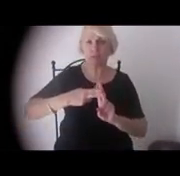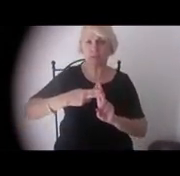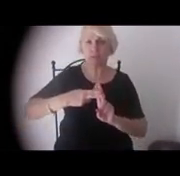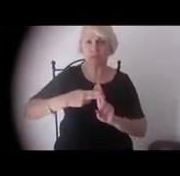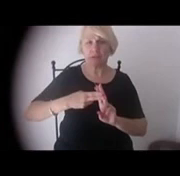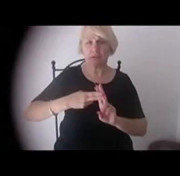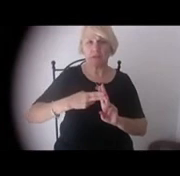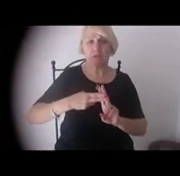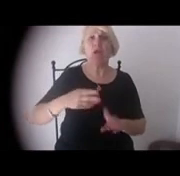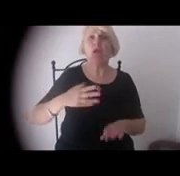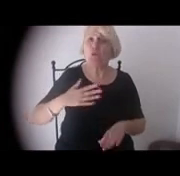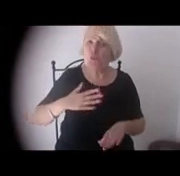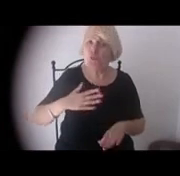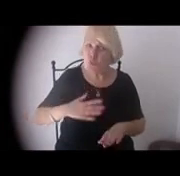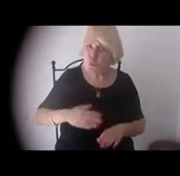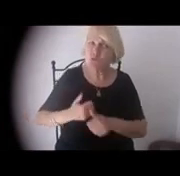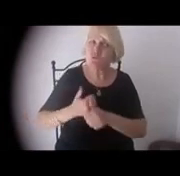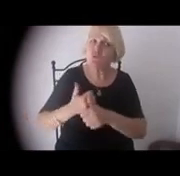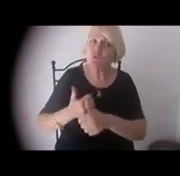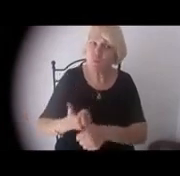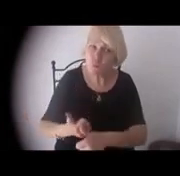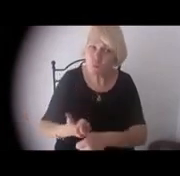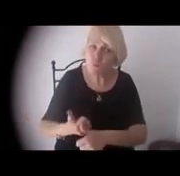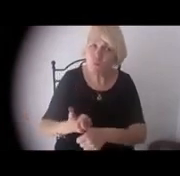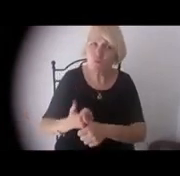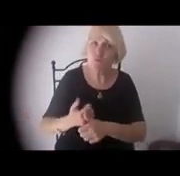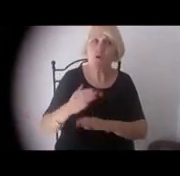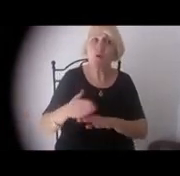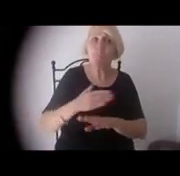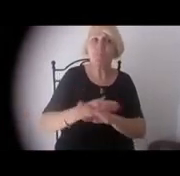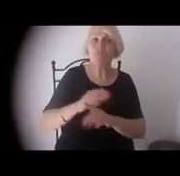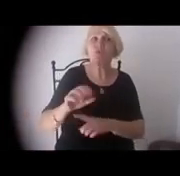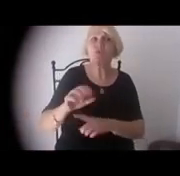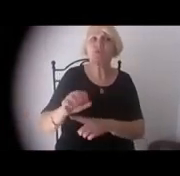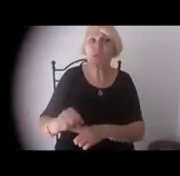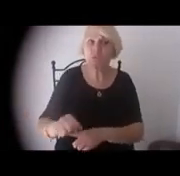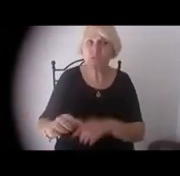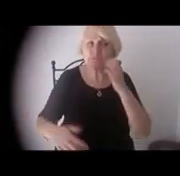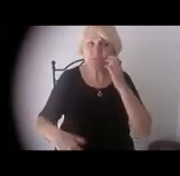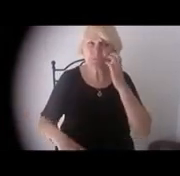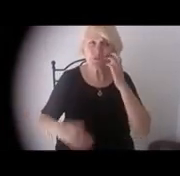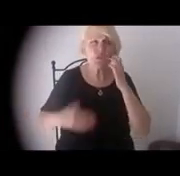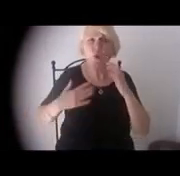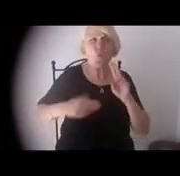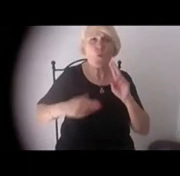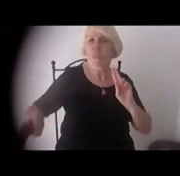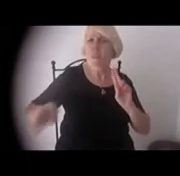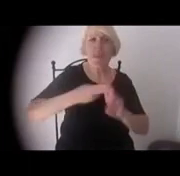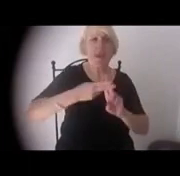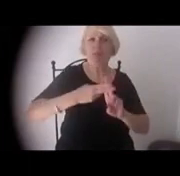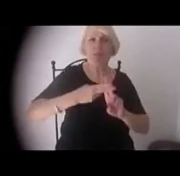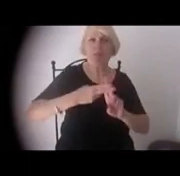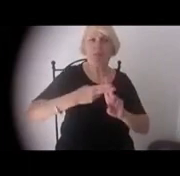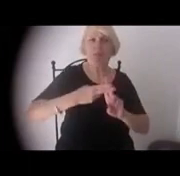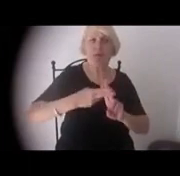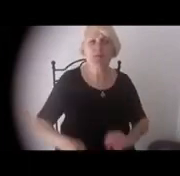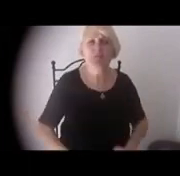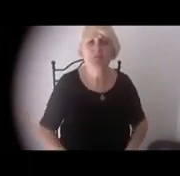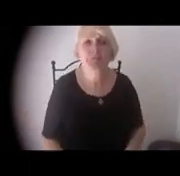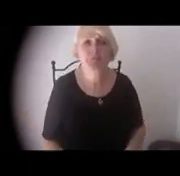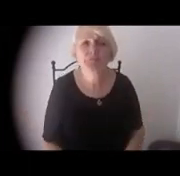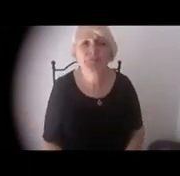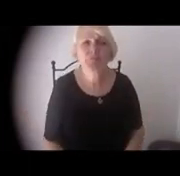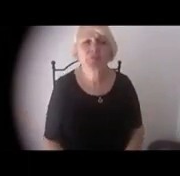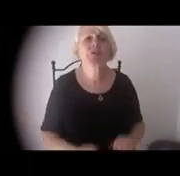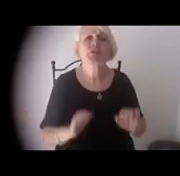You want to get them the support they need. Waiting times are a concern. I do consider to be referred